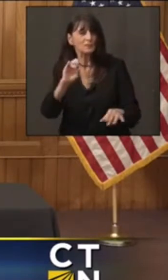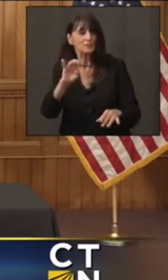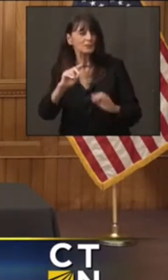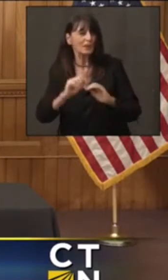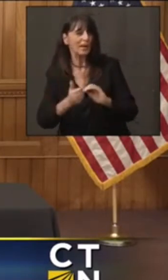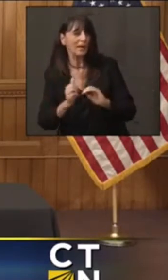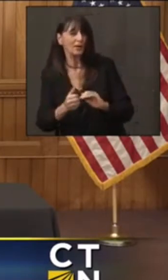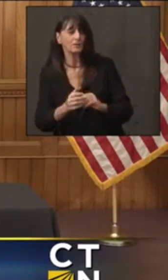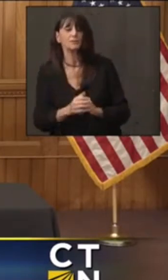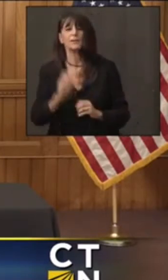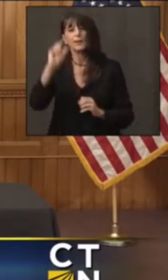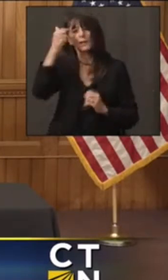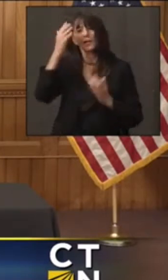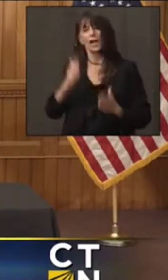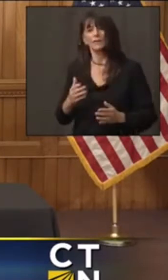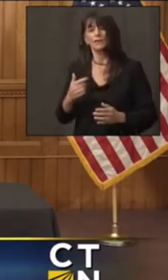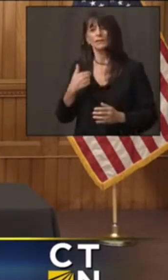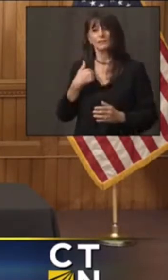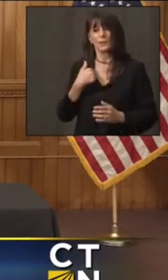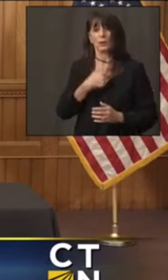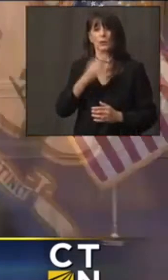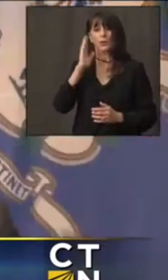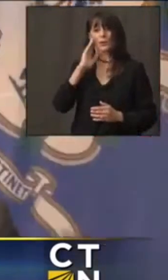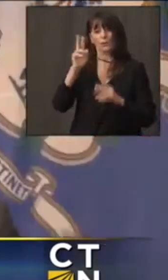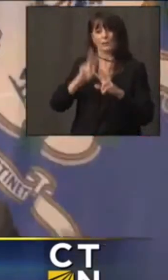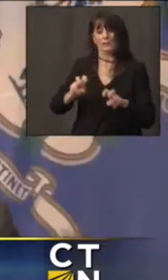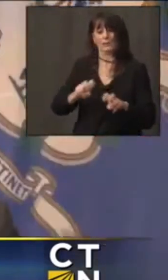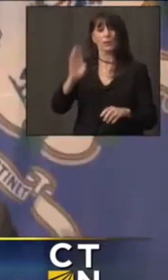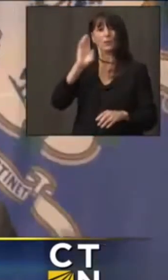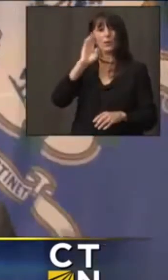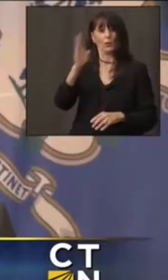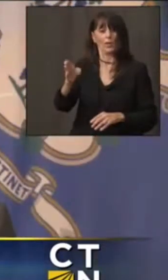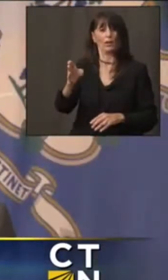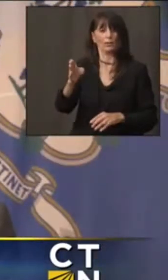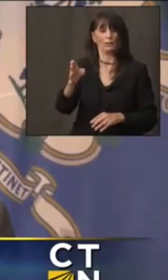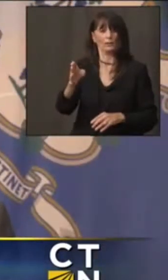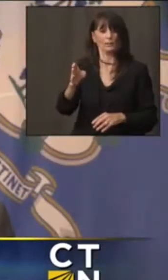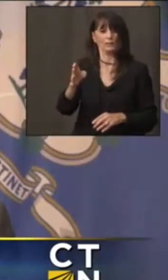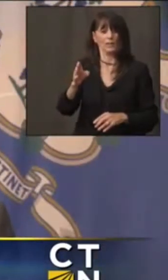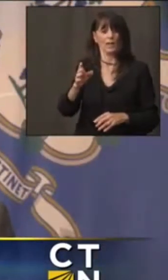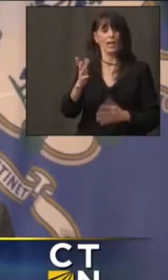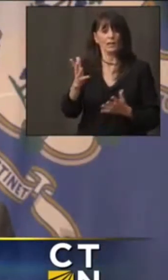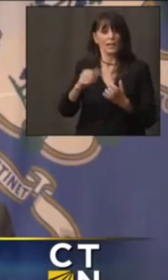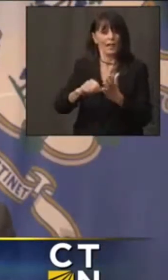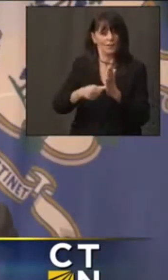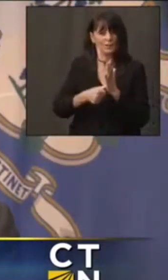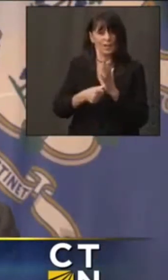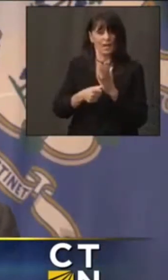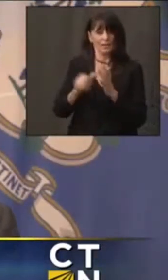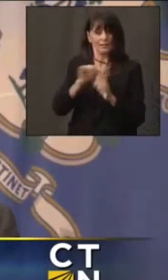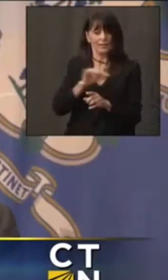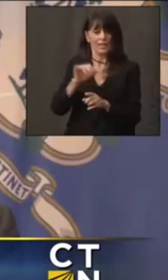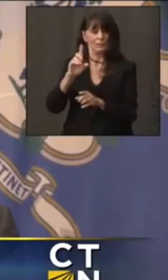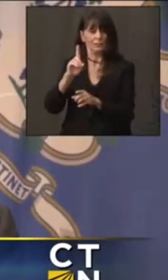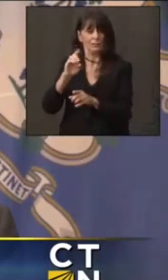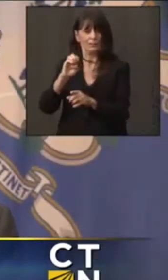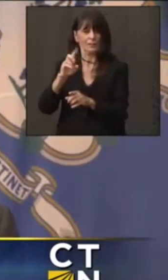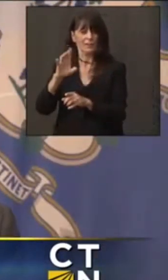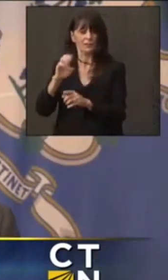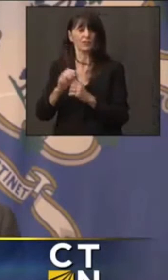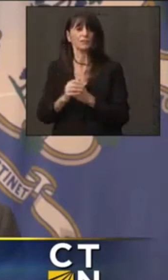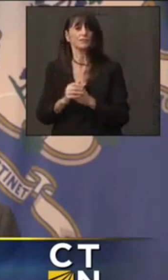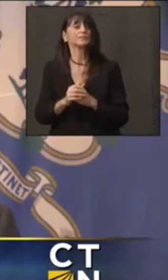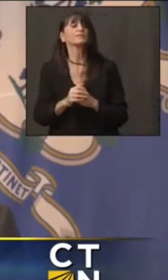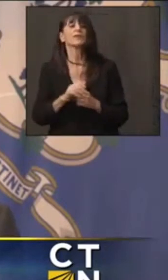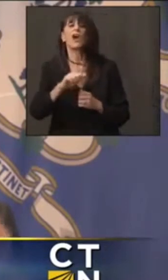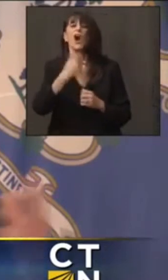I think we got to take a look at that, Paz. I can just reiterate or amplify on what Deirdre was saying. I've talked to some of my neighboring